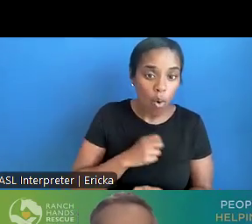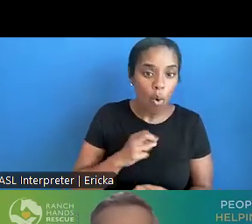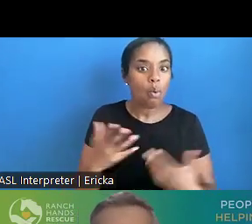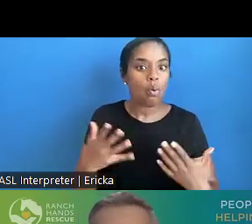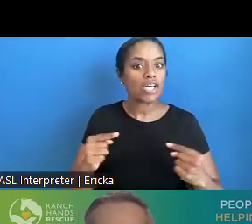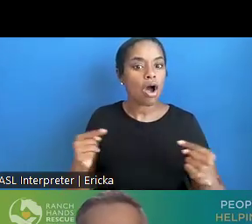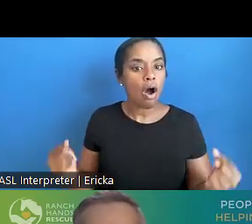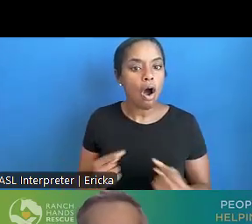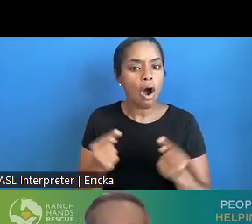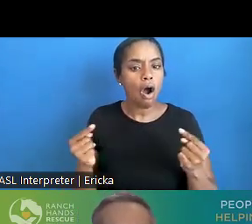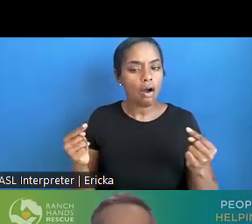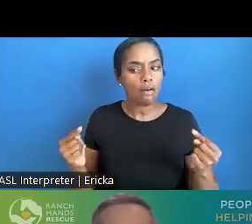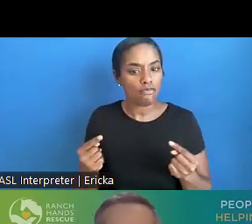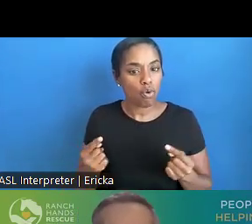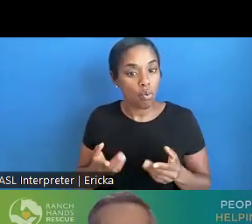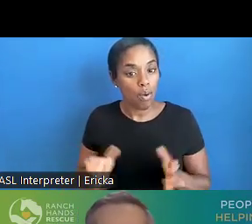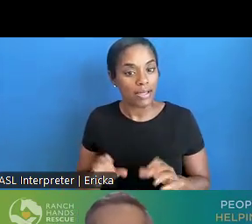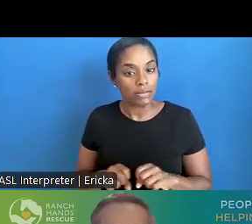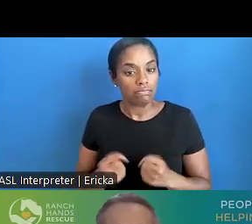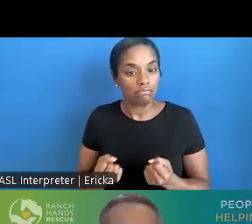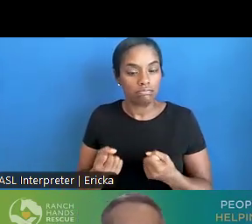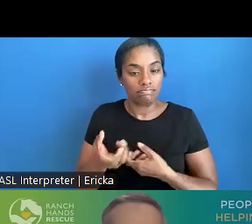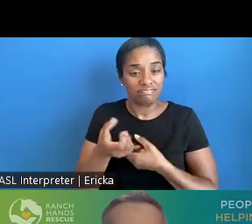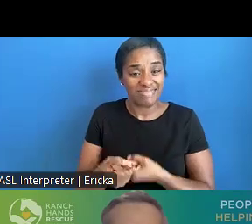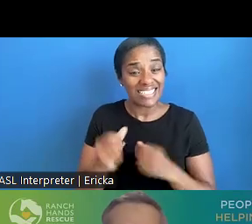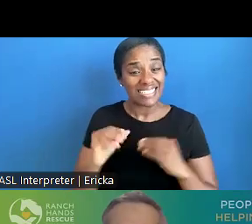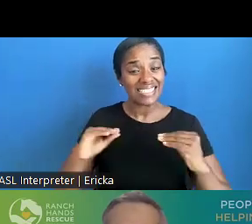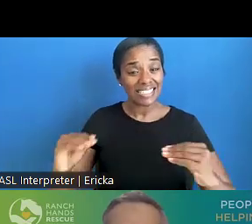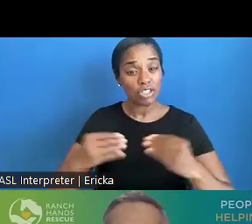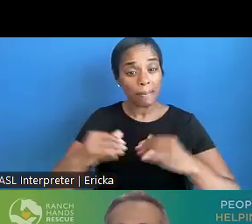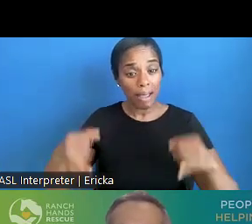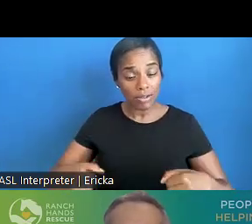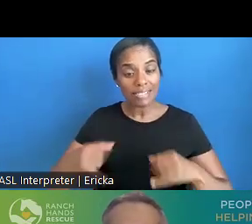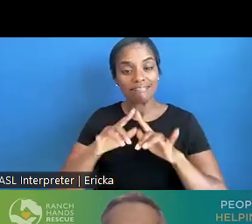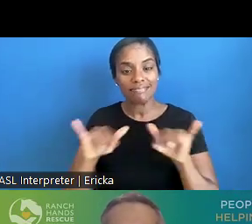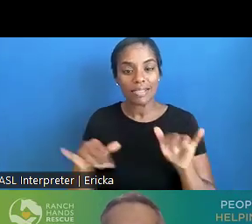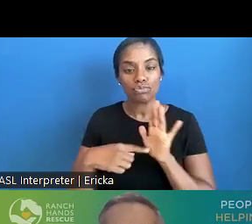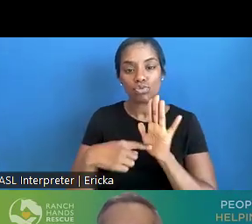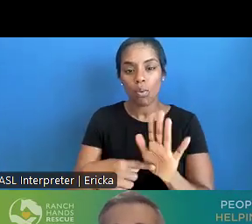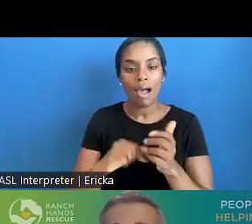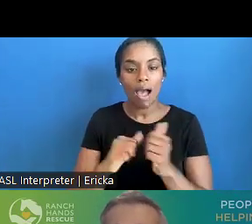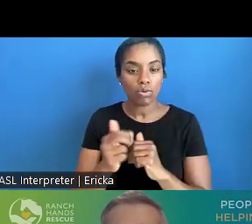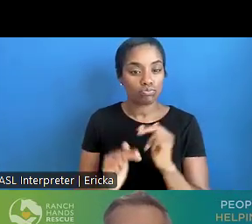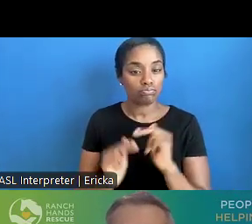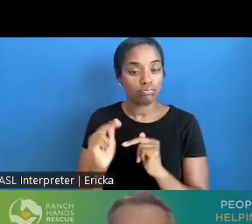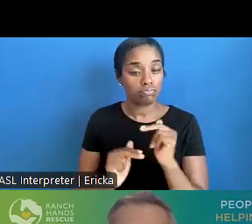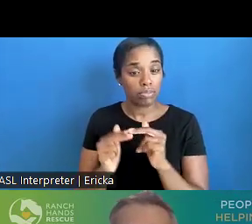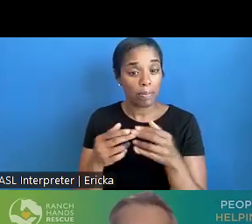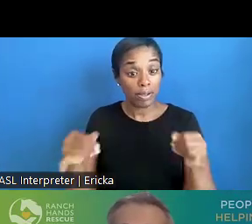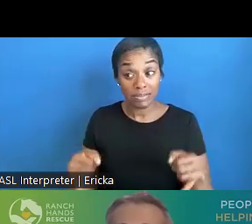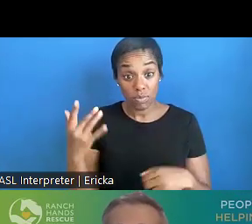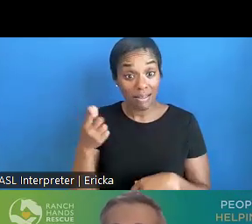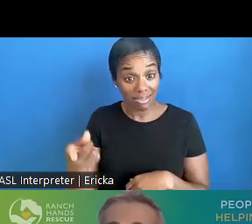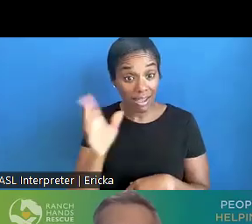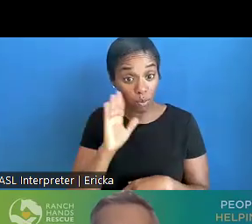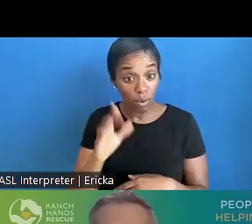individual is trying to hurt you, teaching them those boundaries, but then also showing them here's how you rebuild it, because they're also going to break our trust. They're going